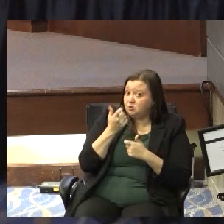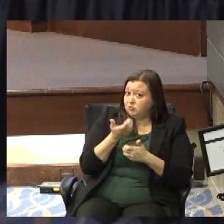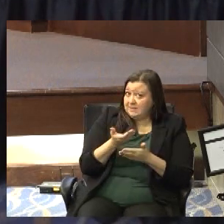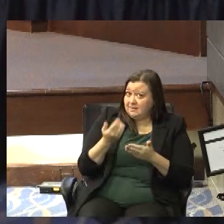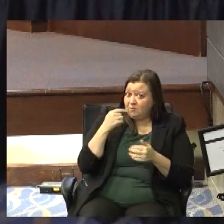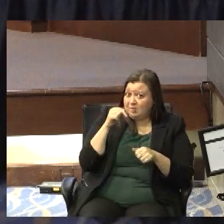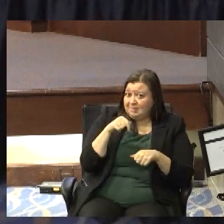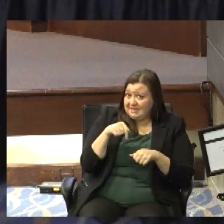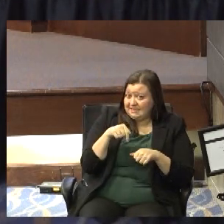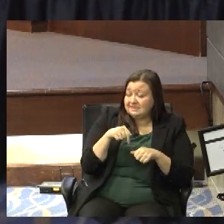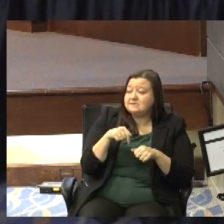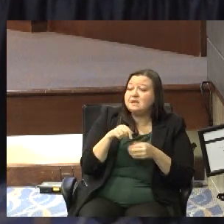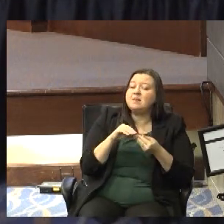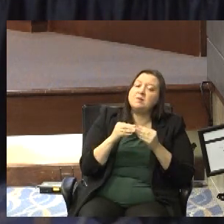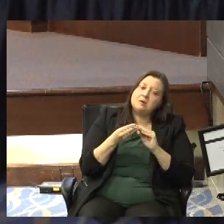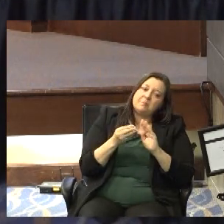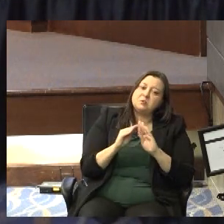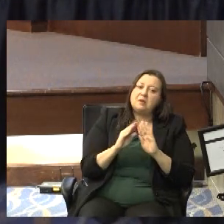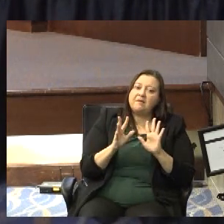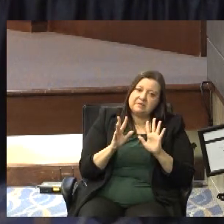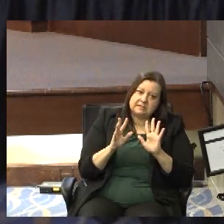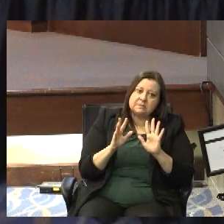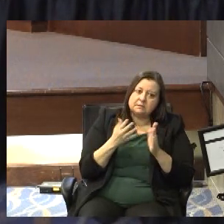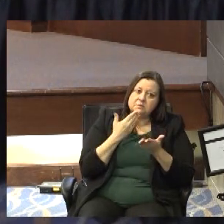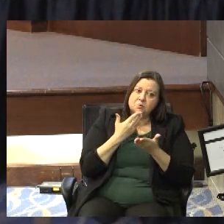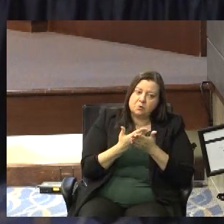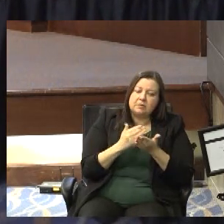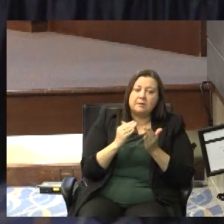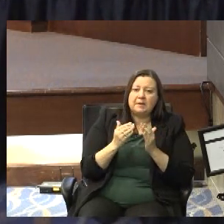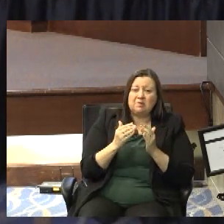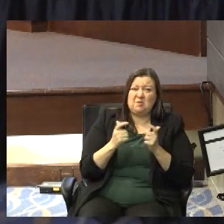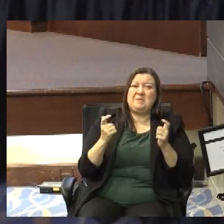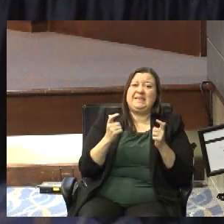for this one, I mean, the numbers are obviously so big compared to what any of